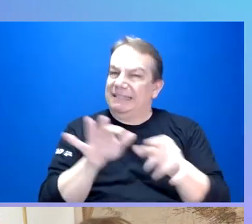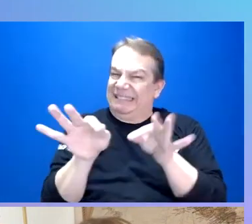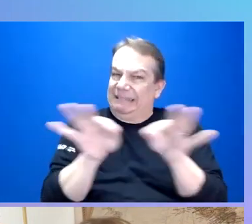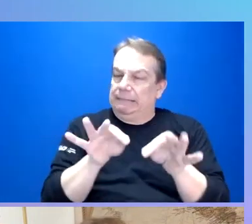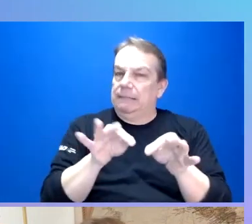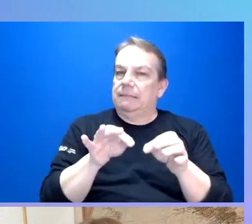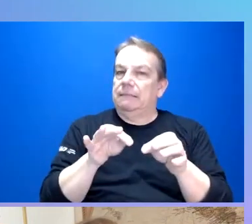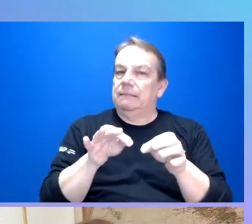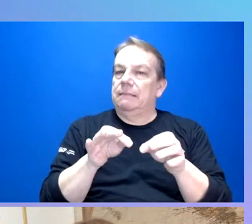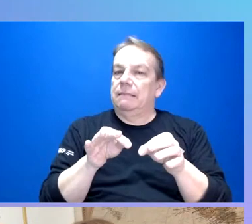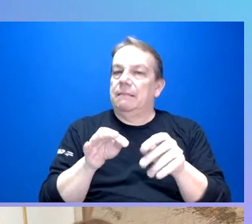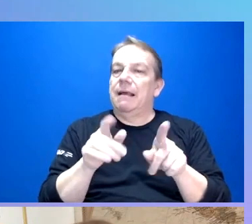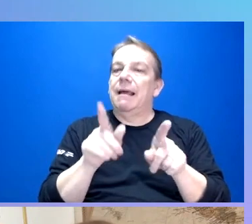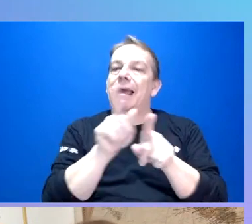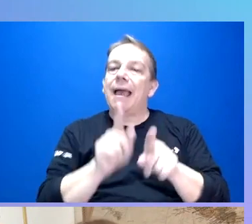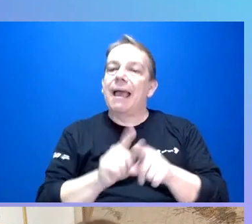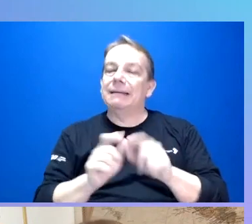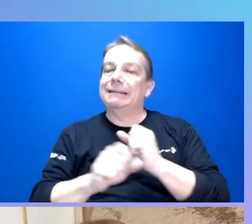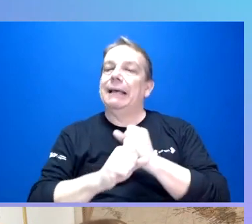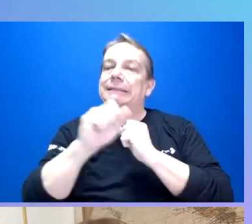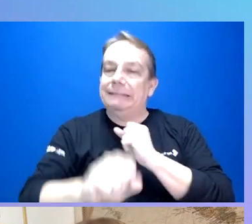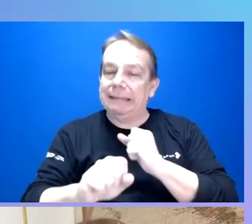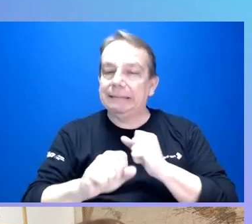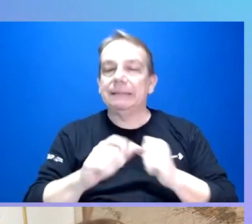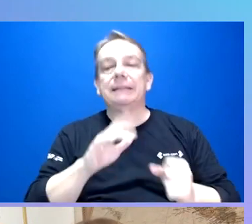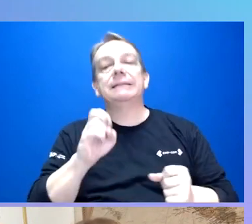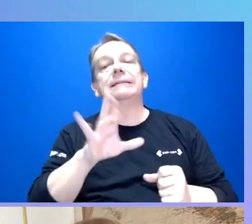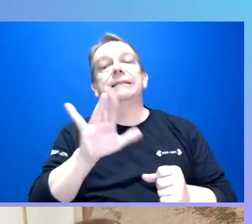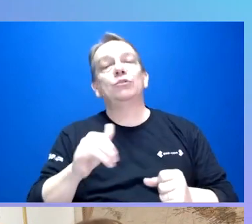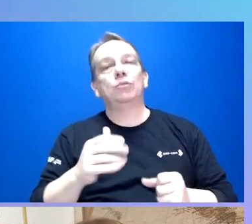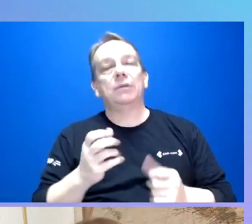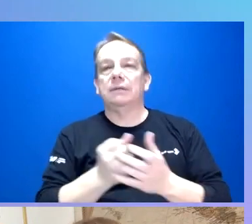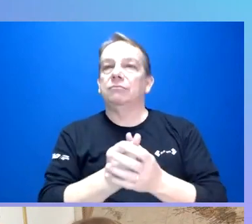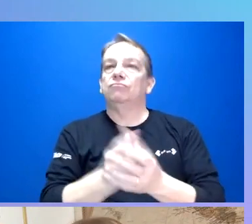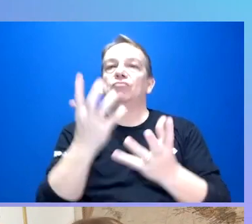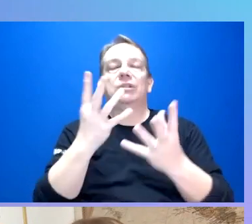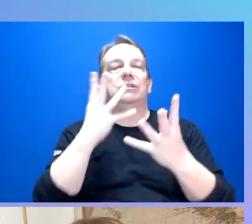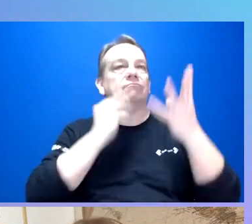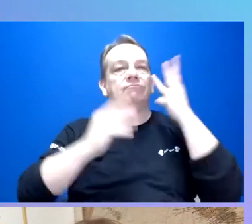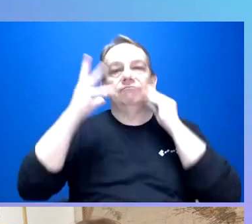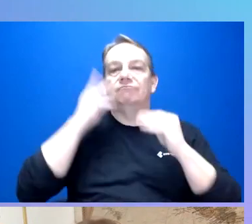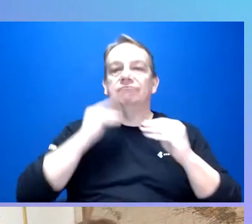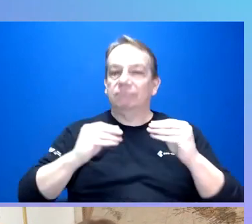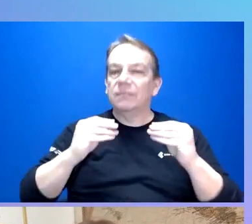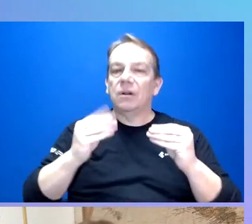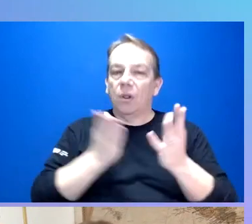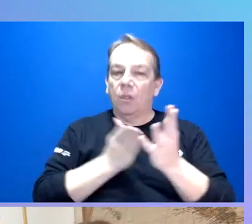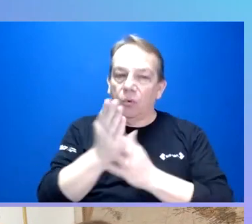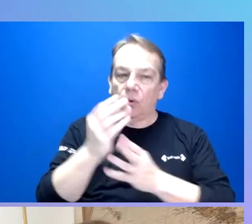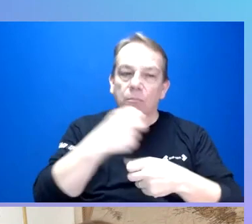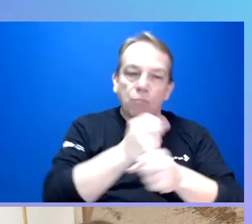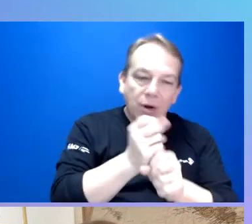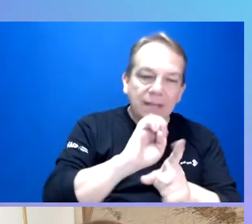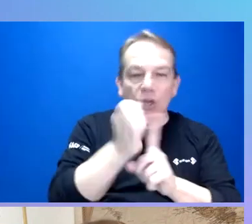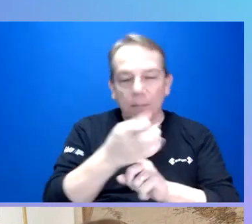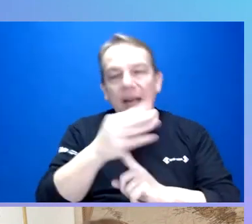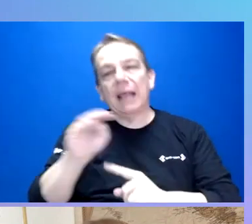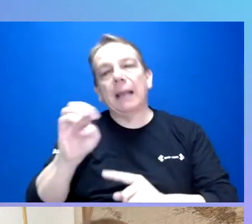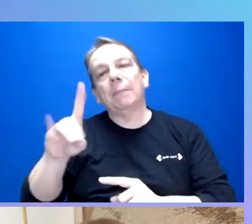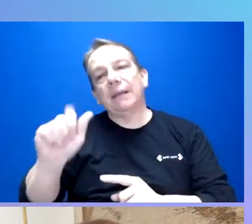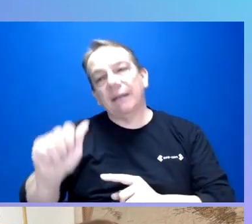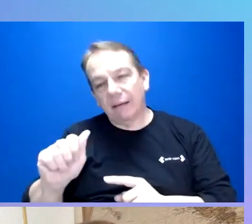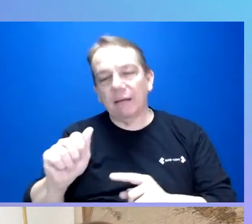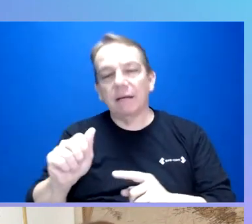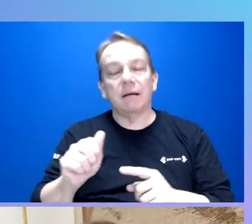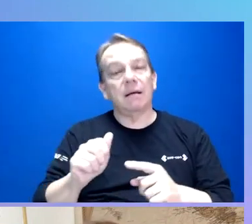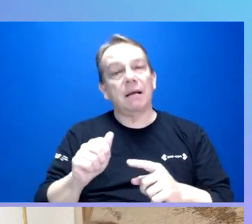design as extending the sensory richness of products, environments, and media. And they go on to say that by